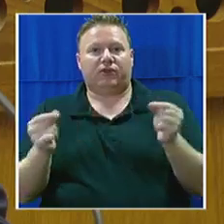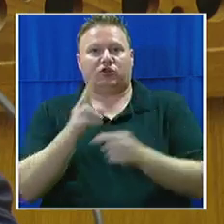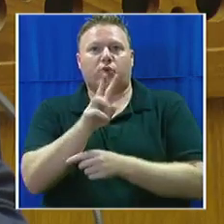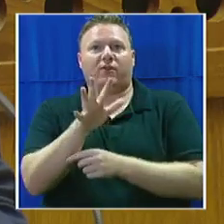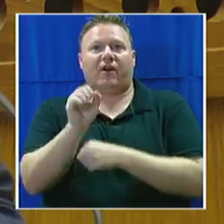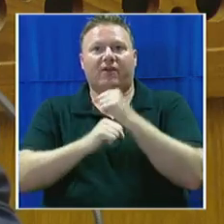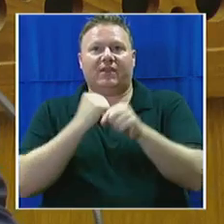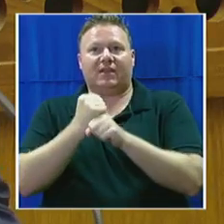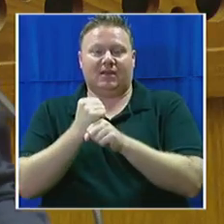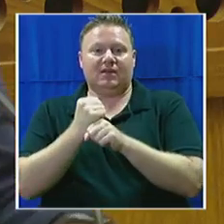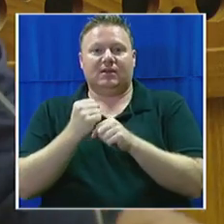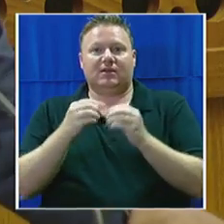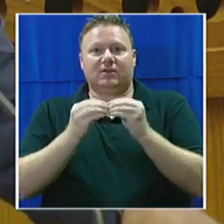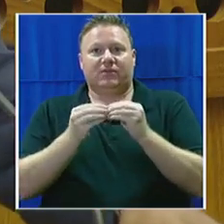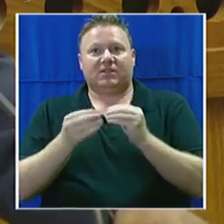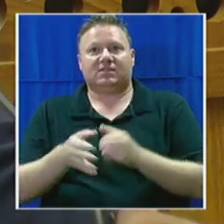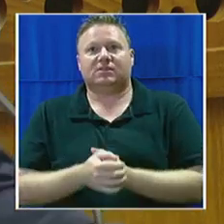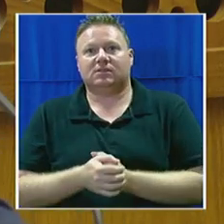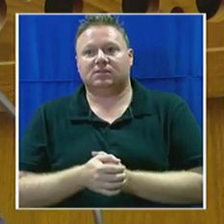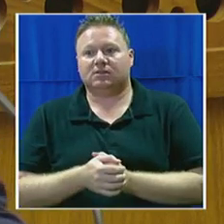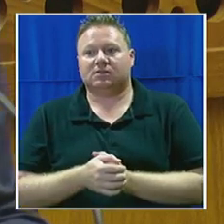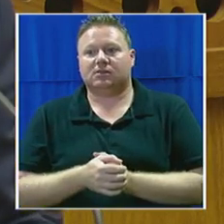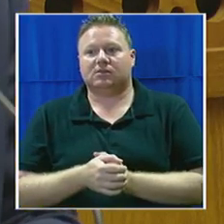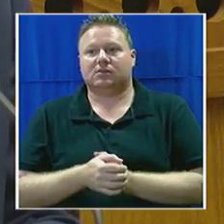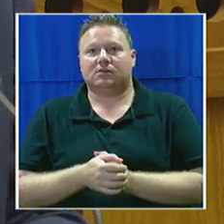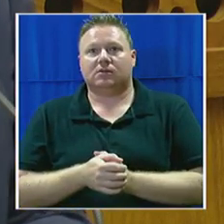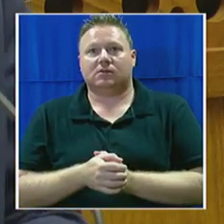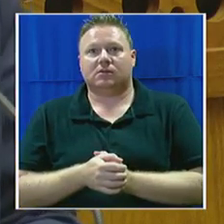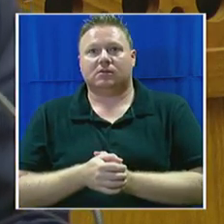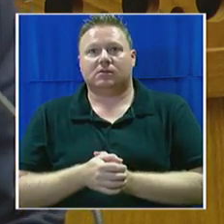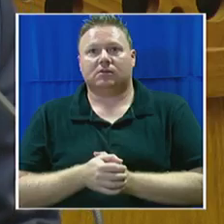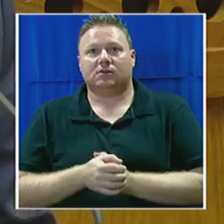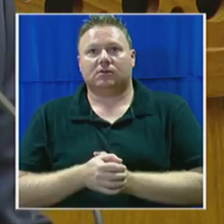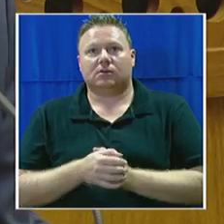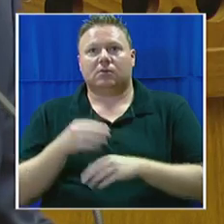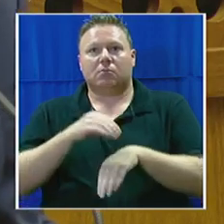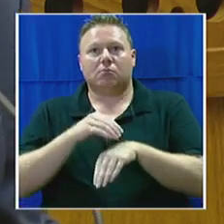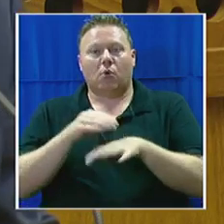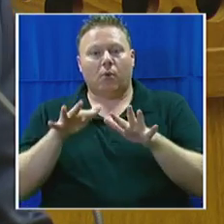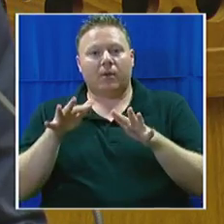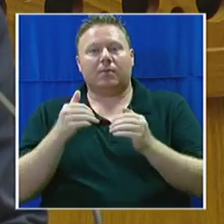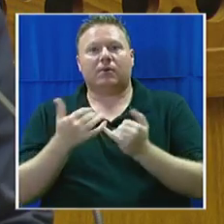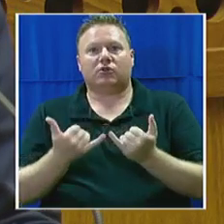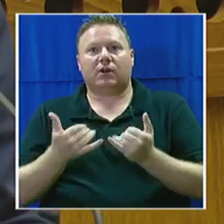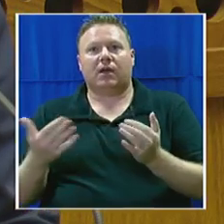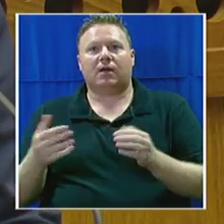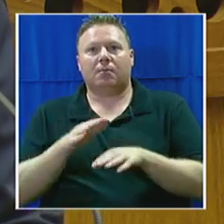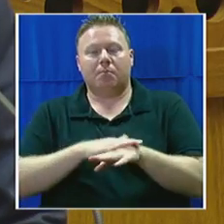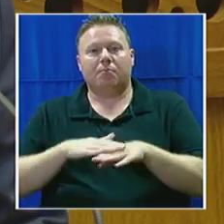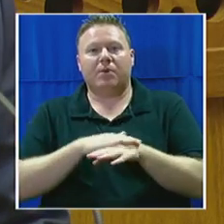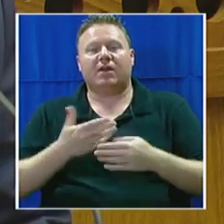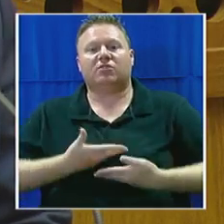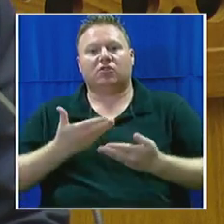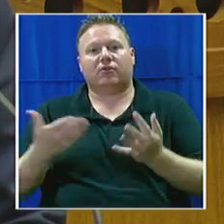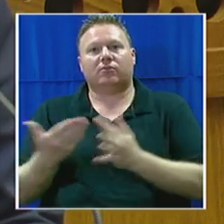strengthen local government in our country. Notwithstanding the fact that more people today have access to basic services than they did 25 years